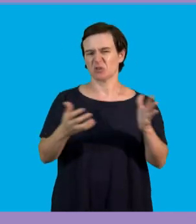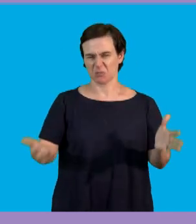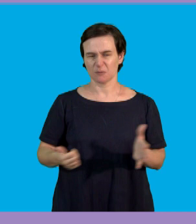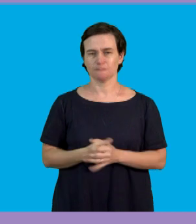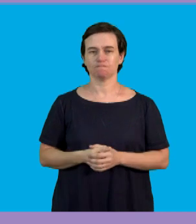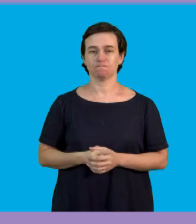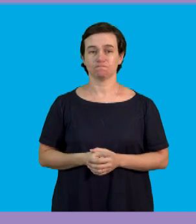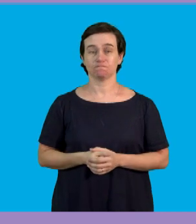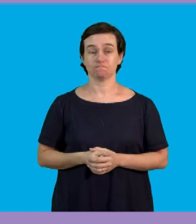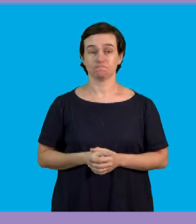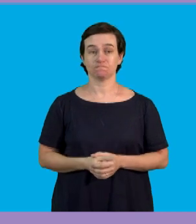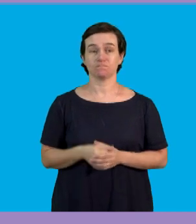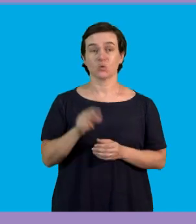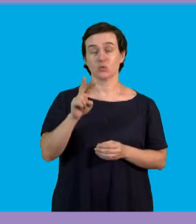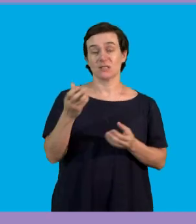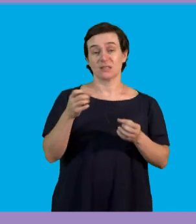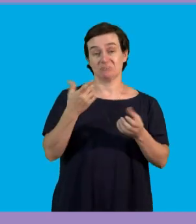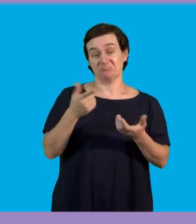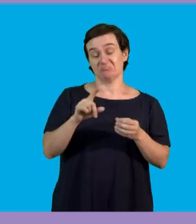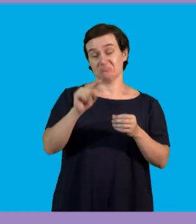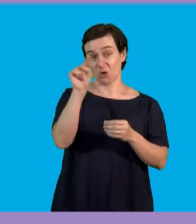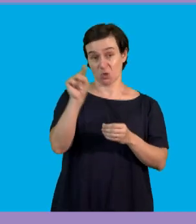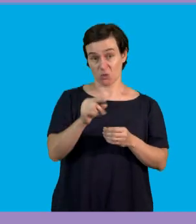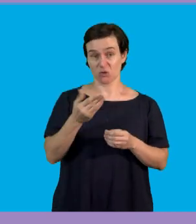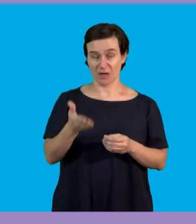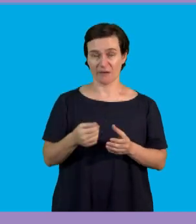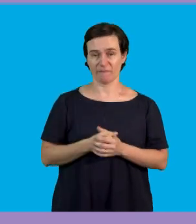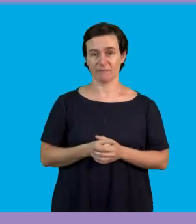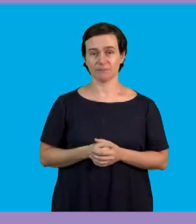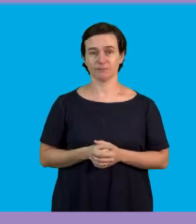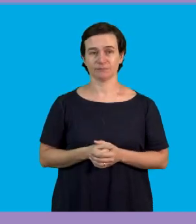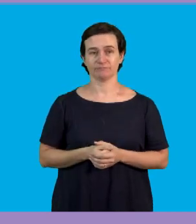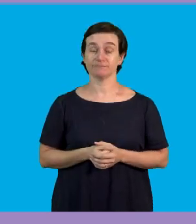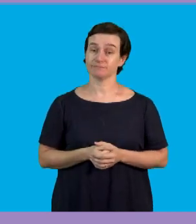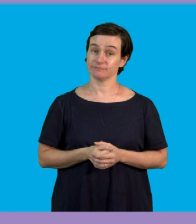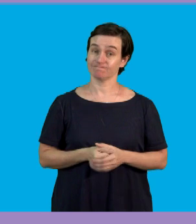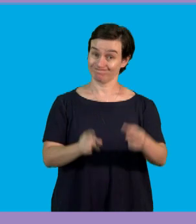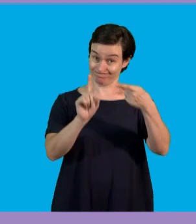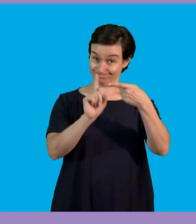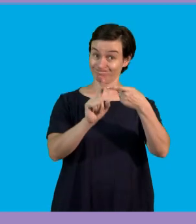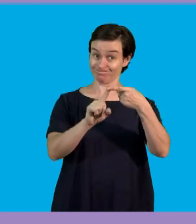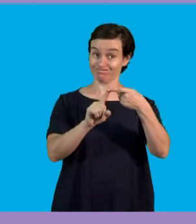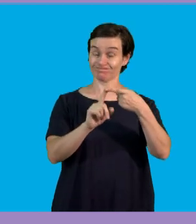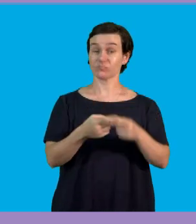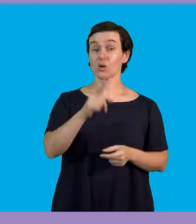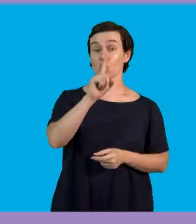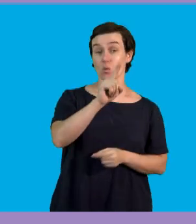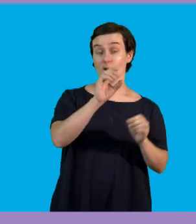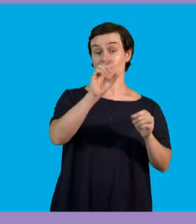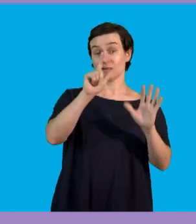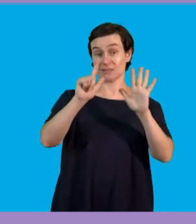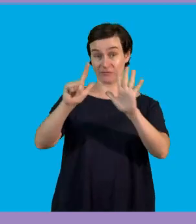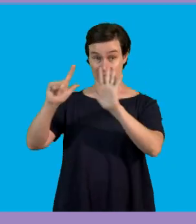So we have a few addition sums here that we are going to work with. Let's start with the first one. I have